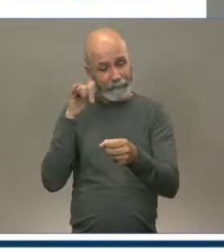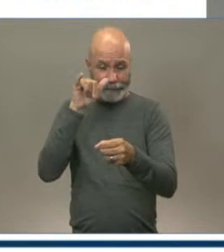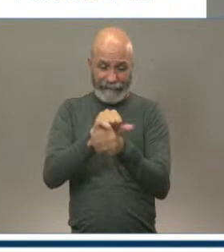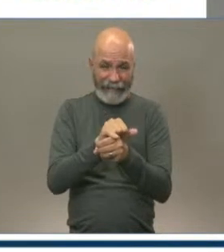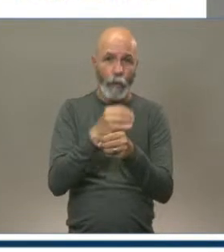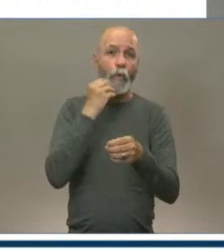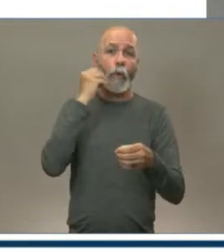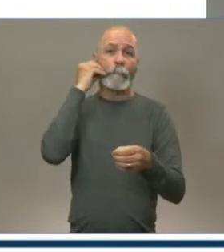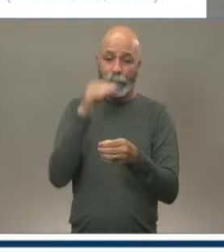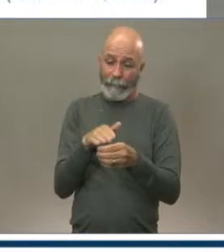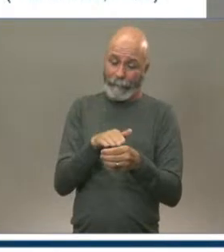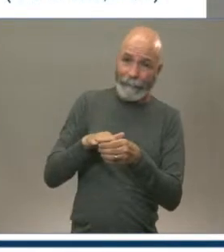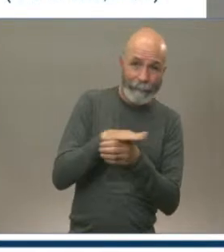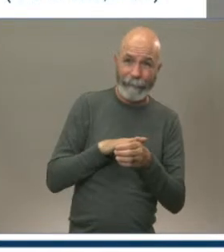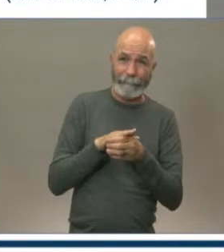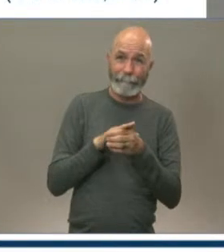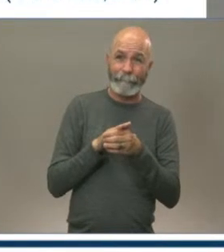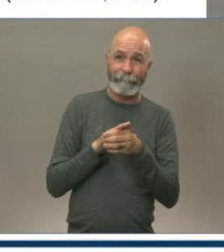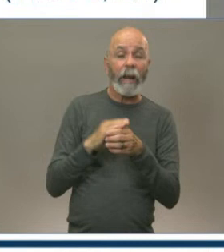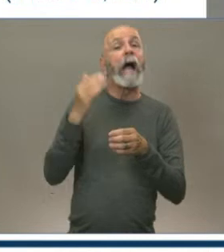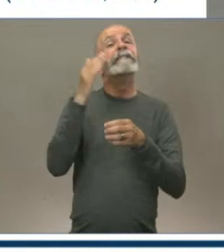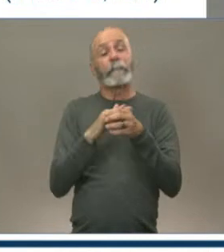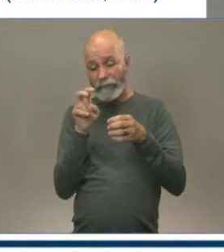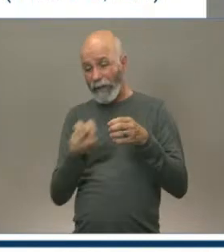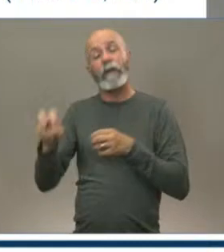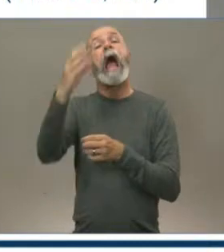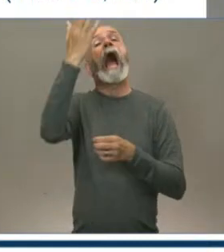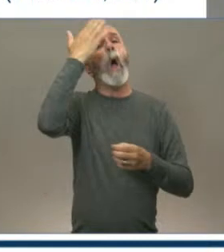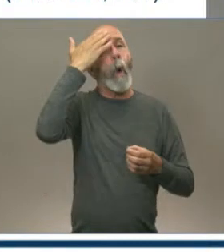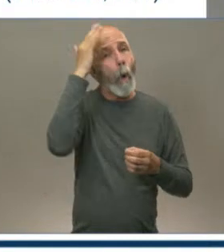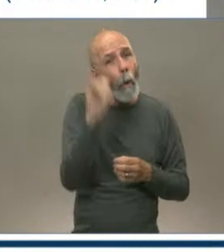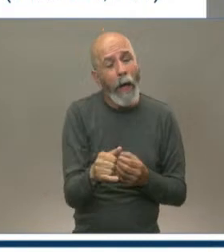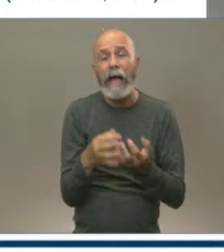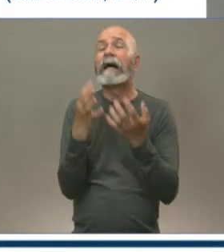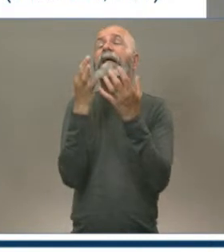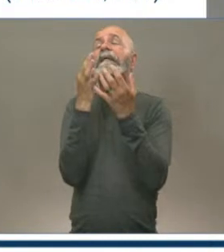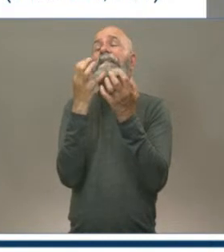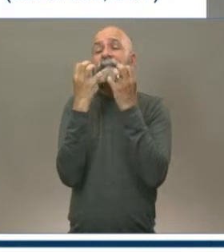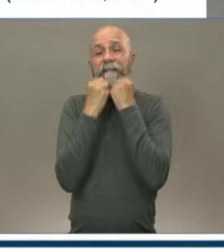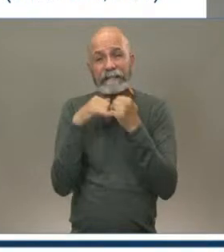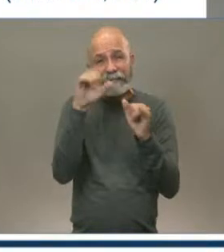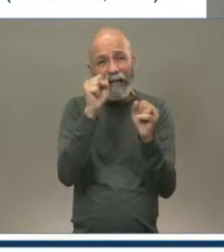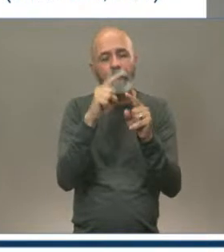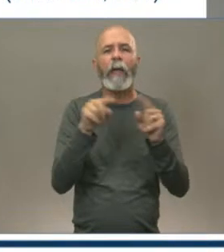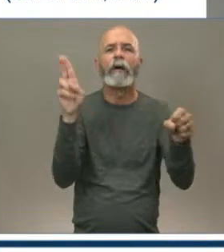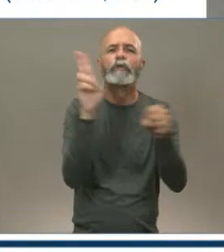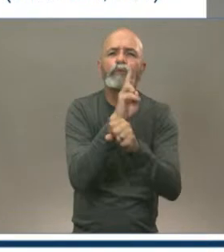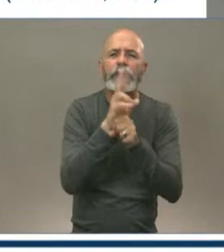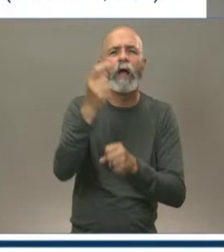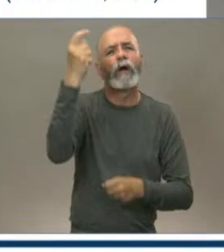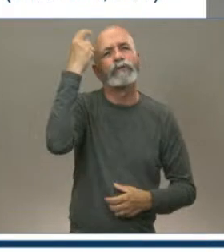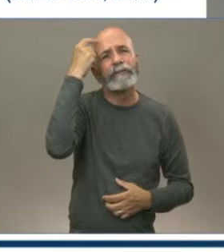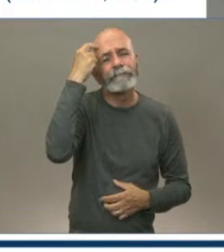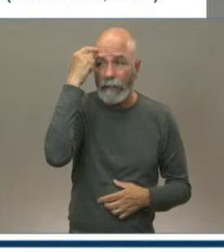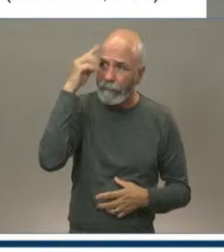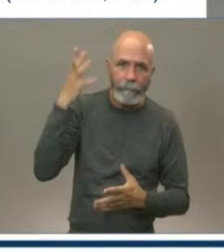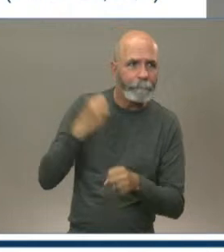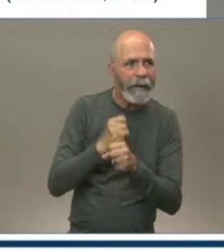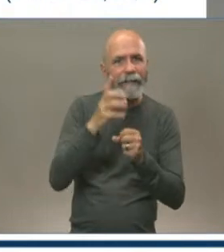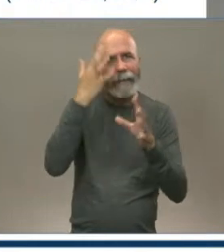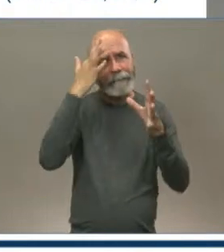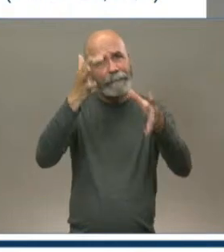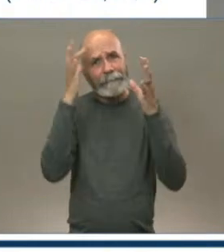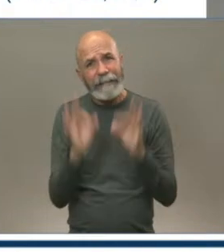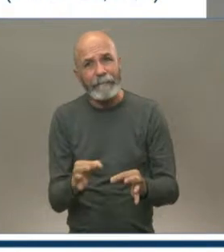know that some travel is necessary. Use your common sense and then make careful, safe choices if you do need